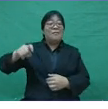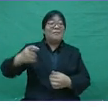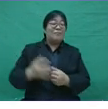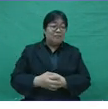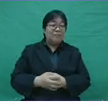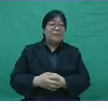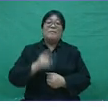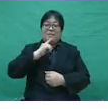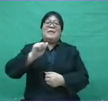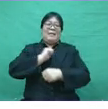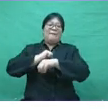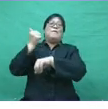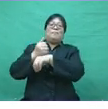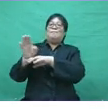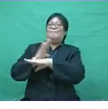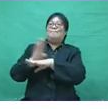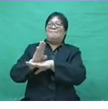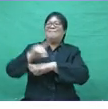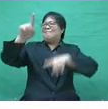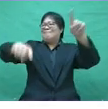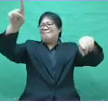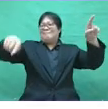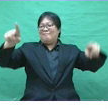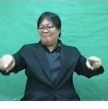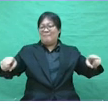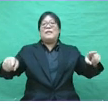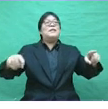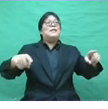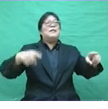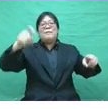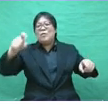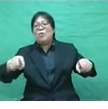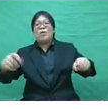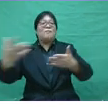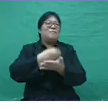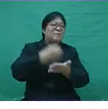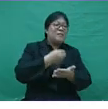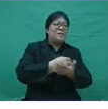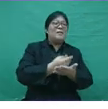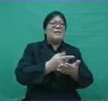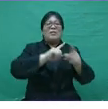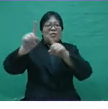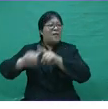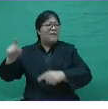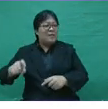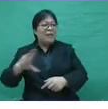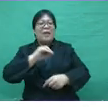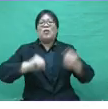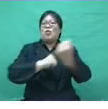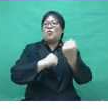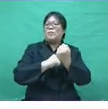the self-employed varies in terms of volatile earnings, diverse needs, and contribution